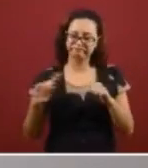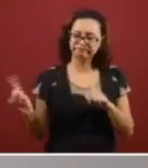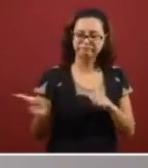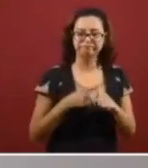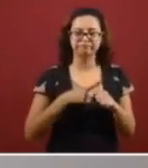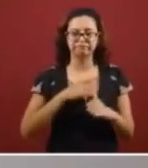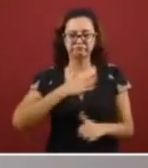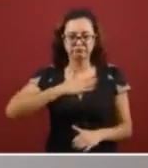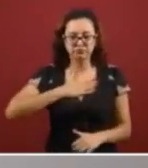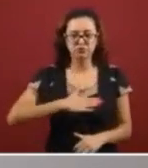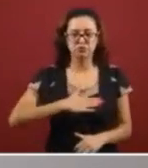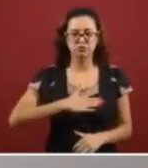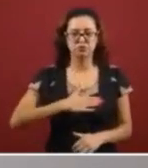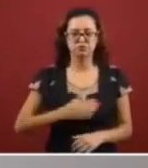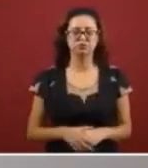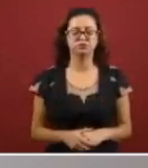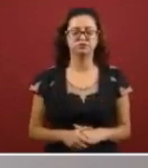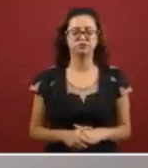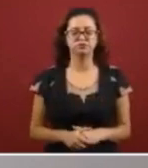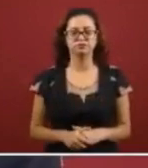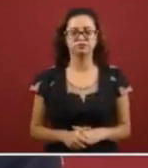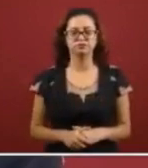country.